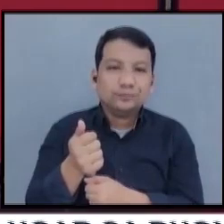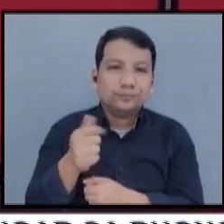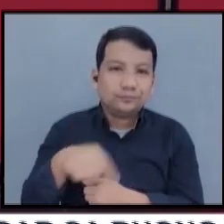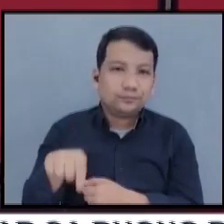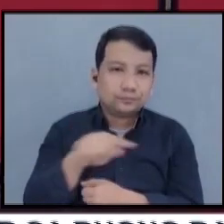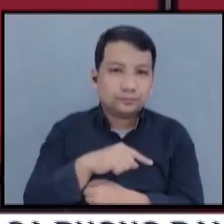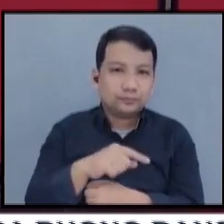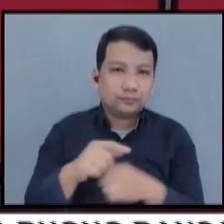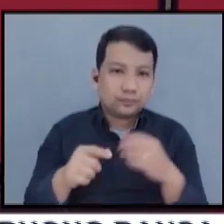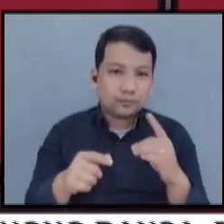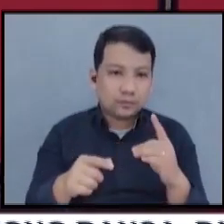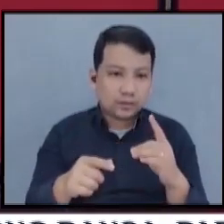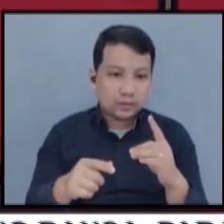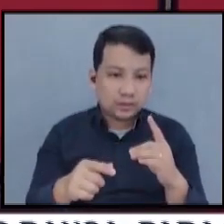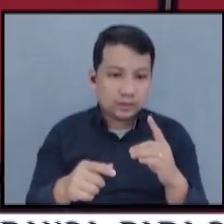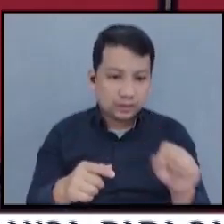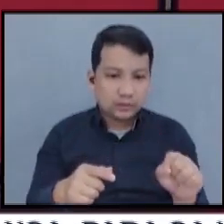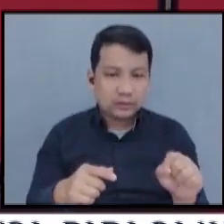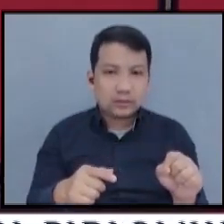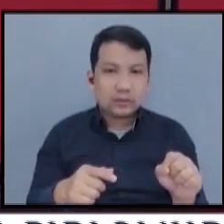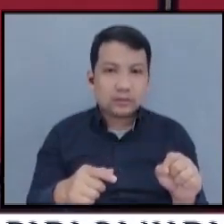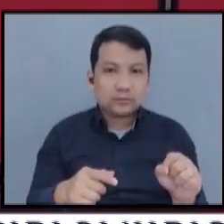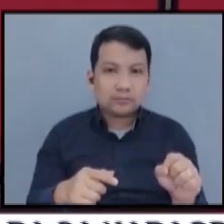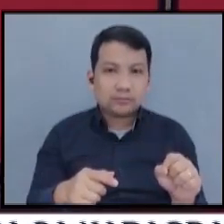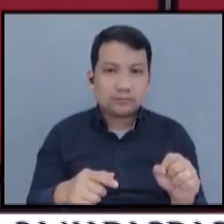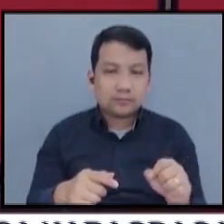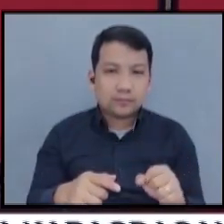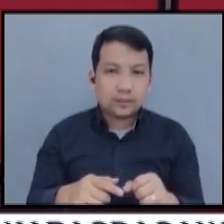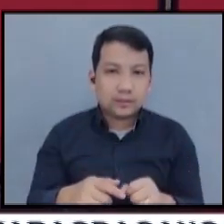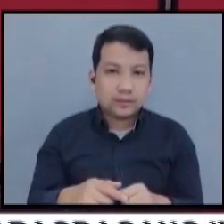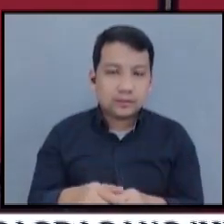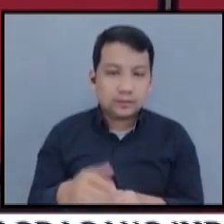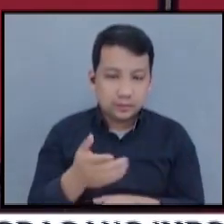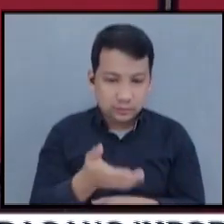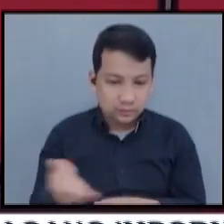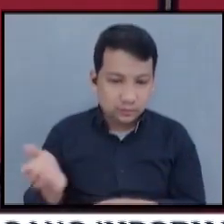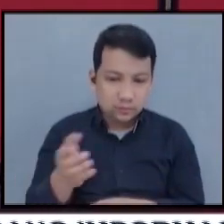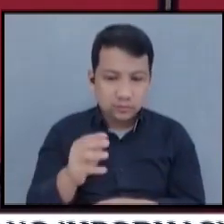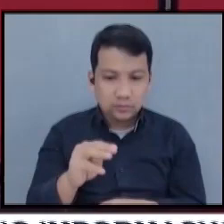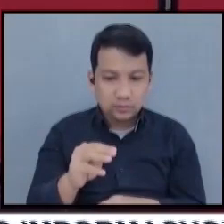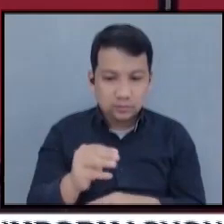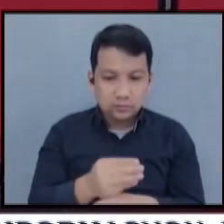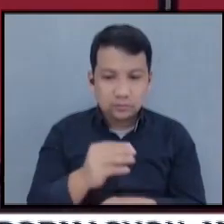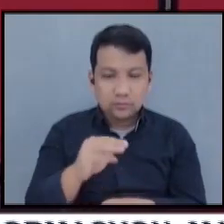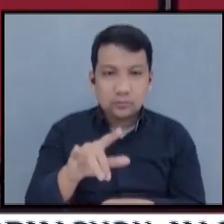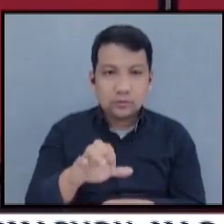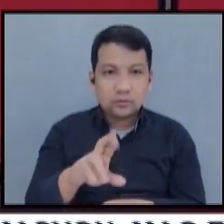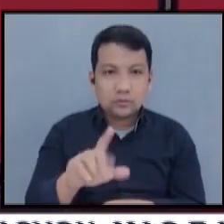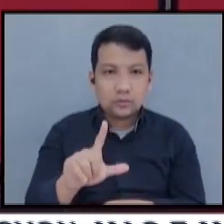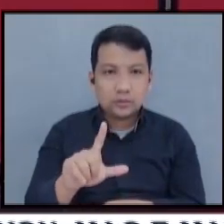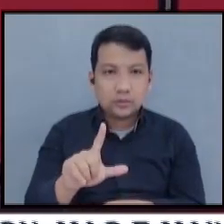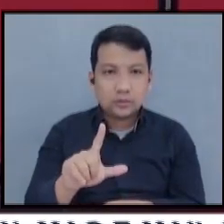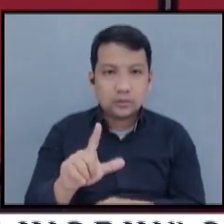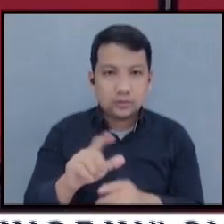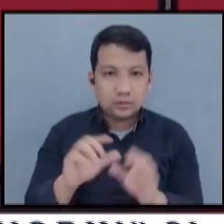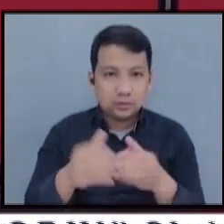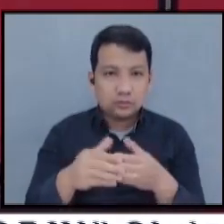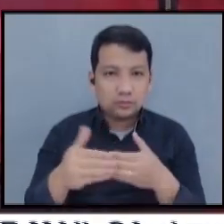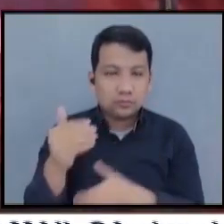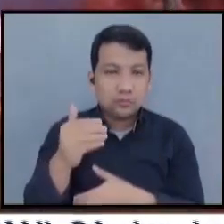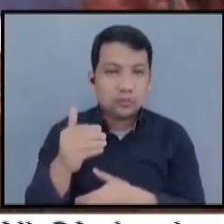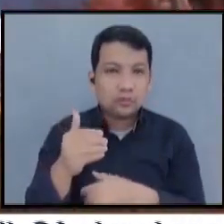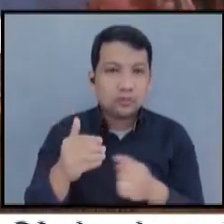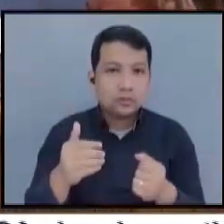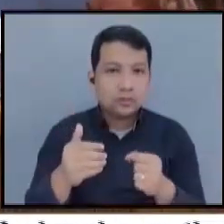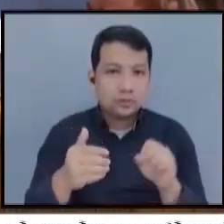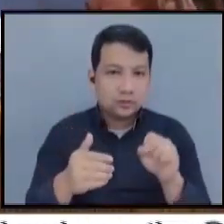Speakers. Our resolute majority leader, accompanied by his ever-reliable senior deputy